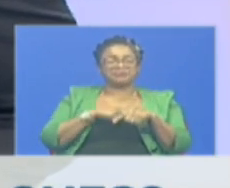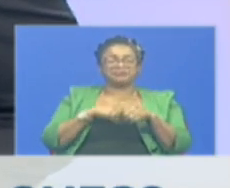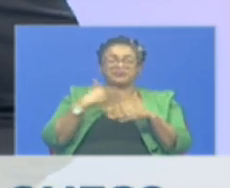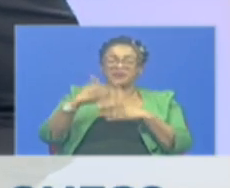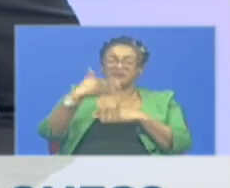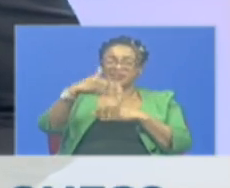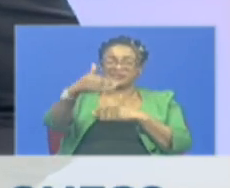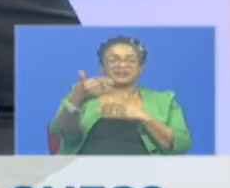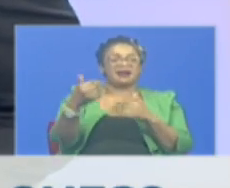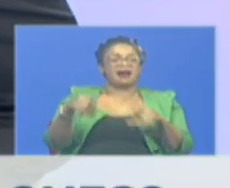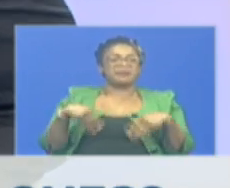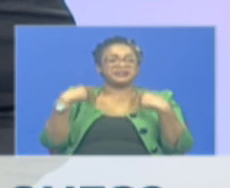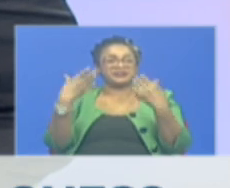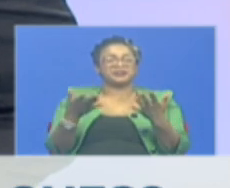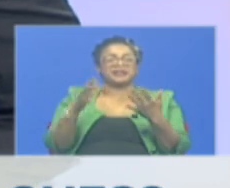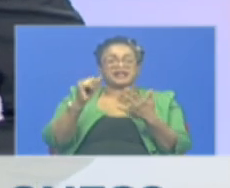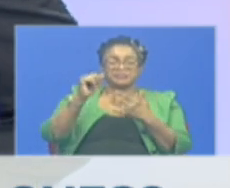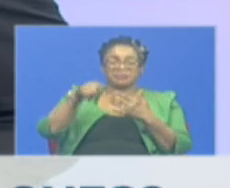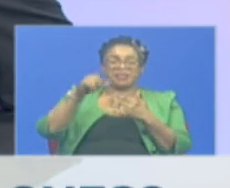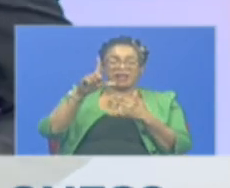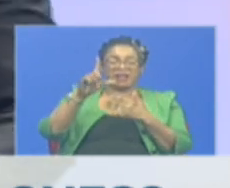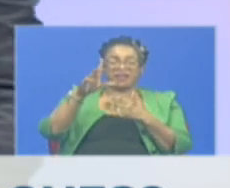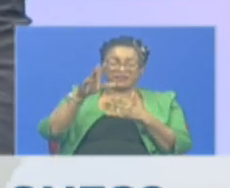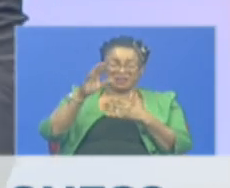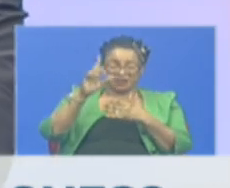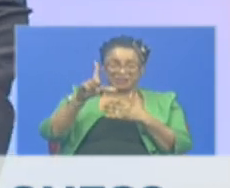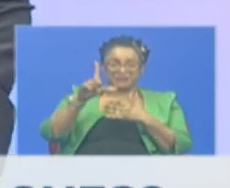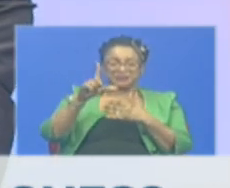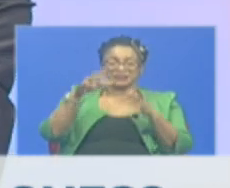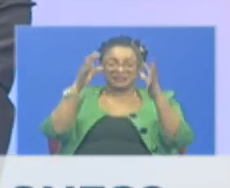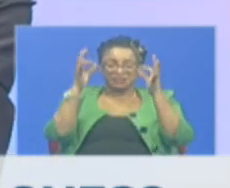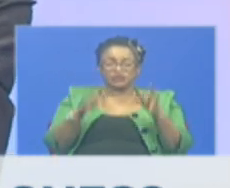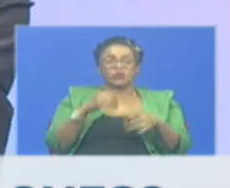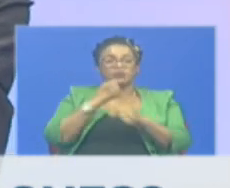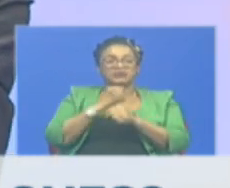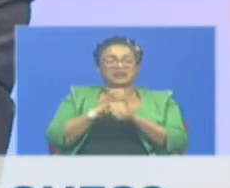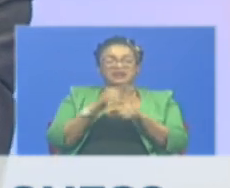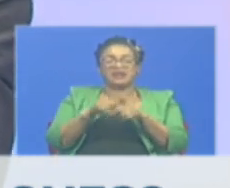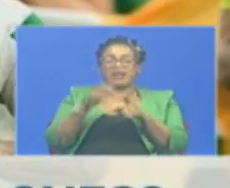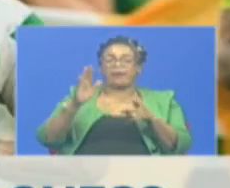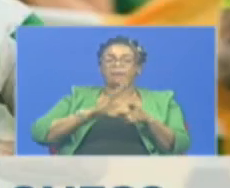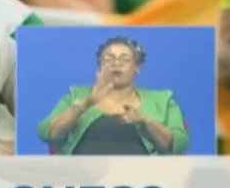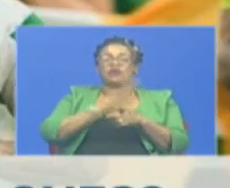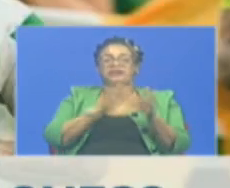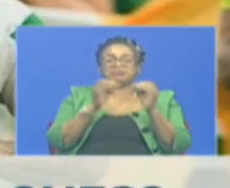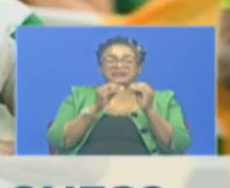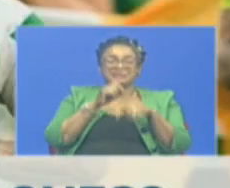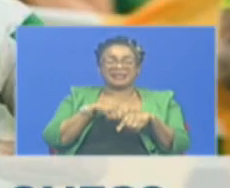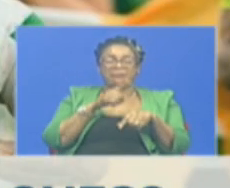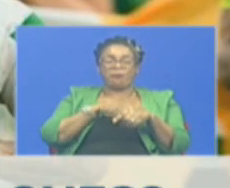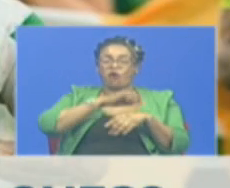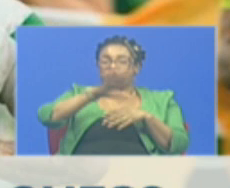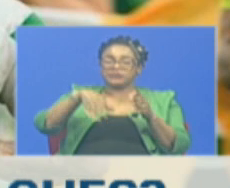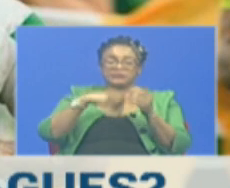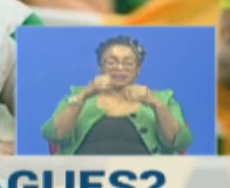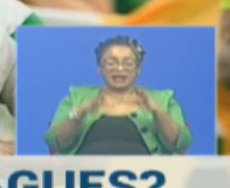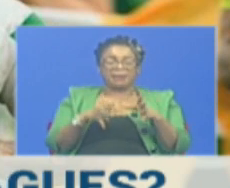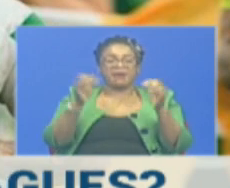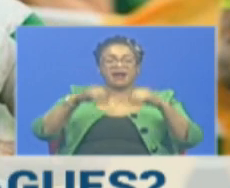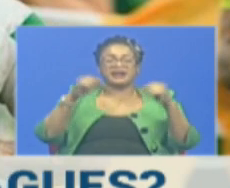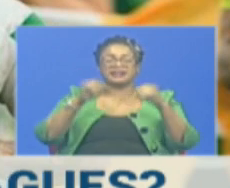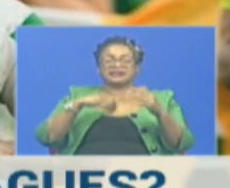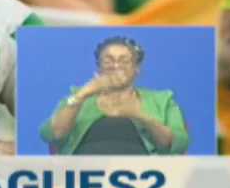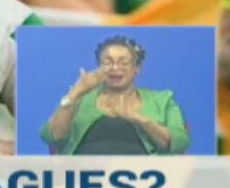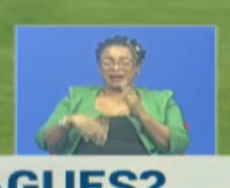the SPFL ended the season. The decision was taken at a board meeting after the 12 clubs agreed at the end of last week